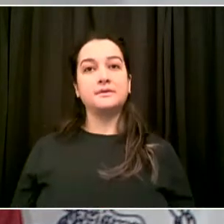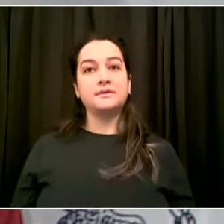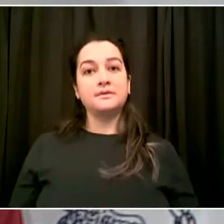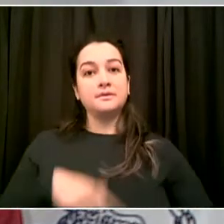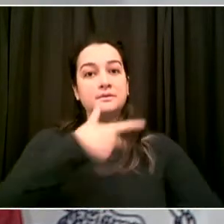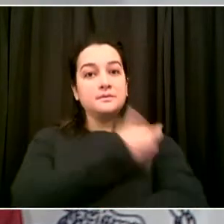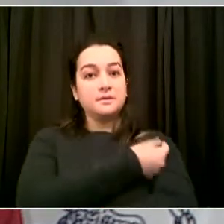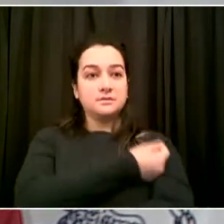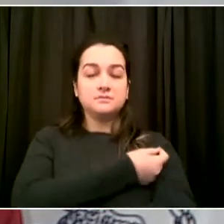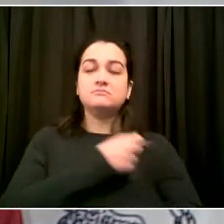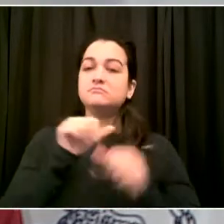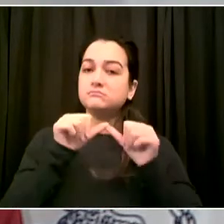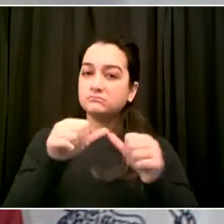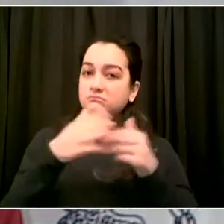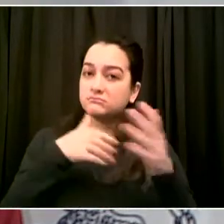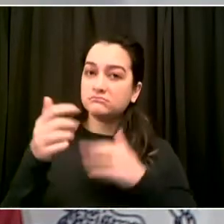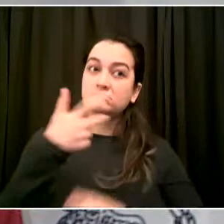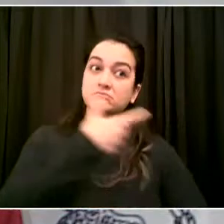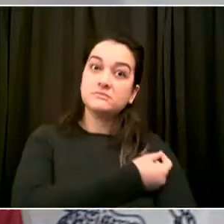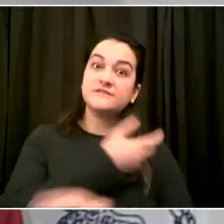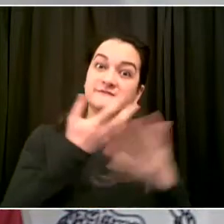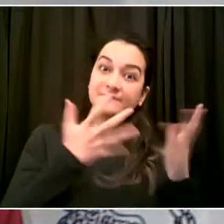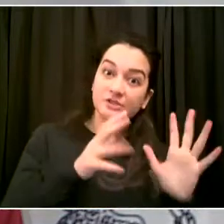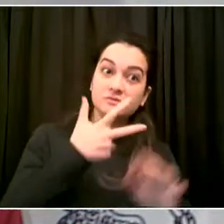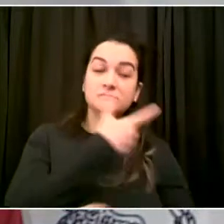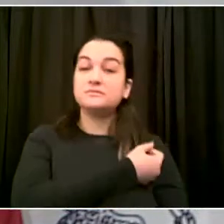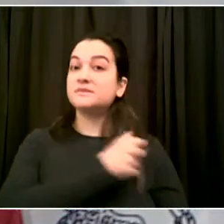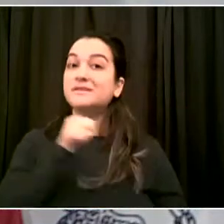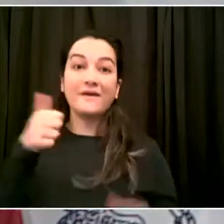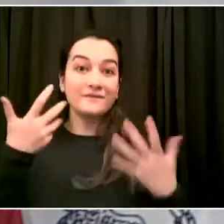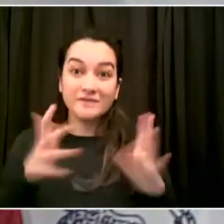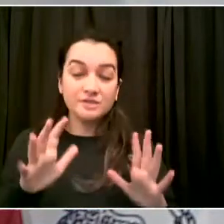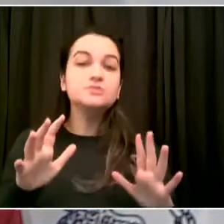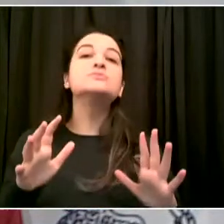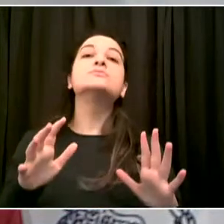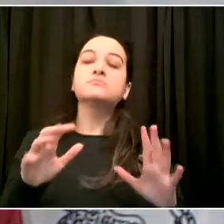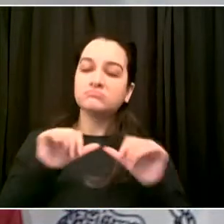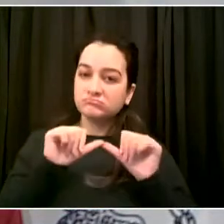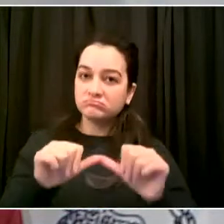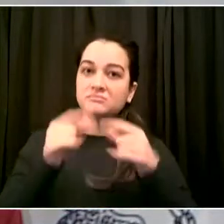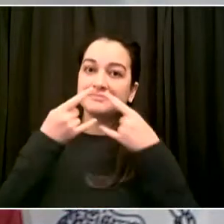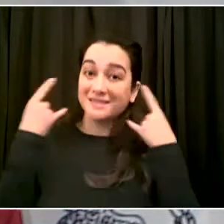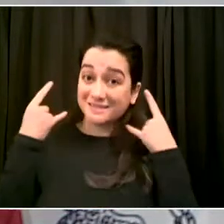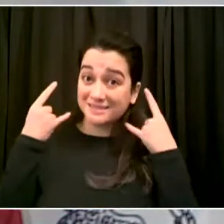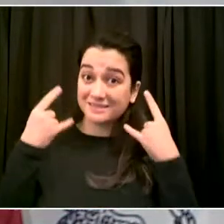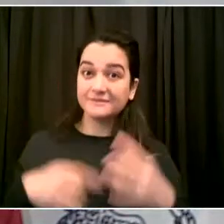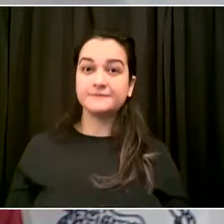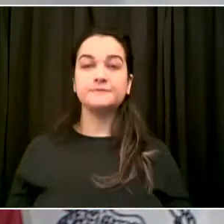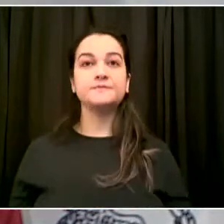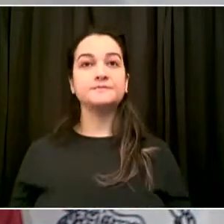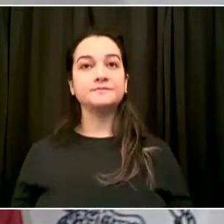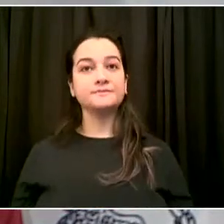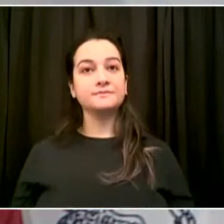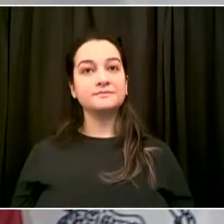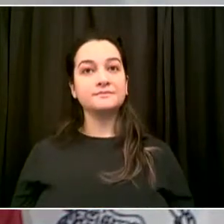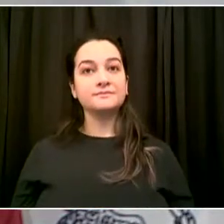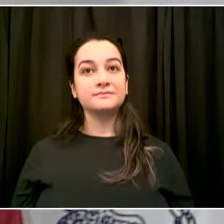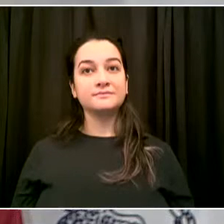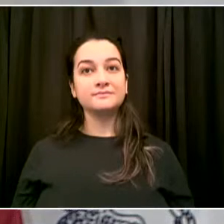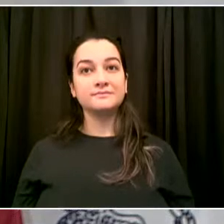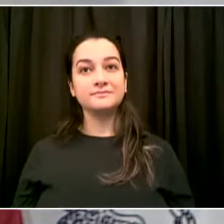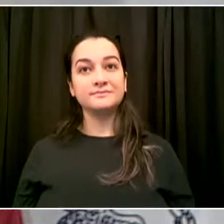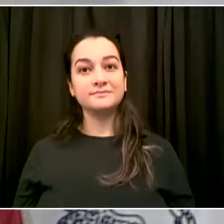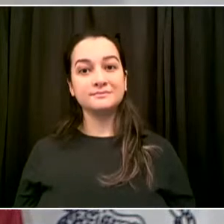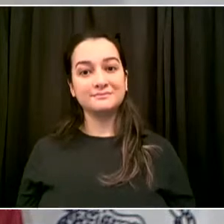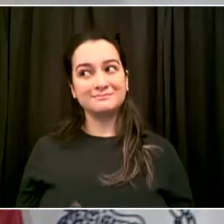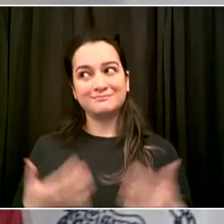as part, and it's also just the culture. We want everyone to remember that the mask wearing culture has been part of what turned the corner for us, and we got to keep it that way